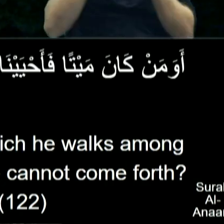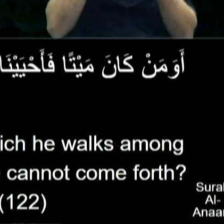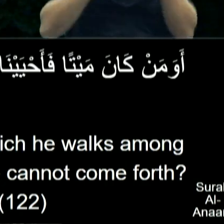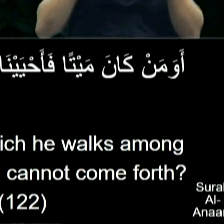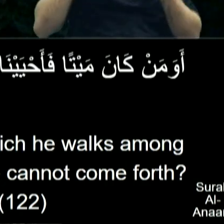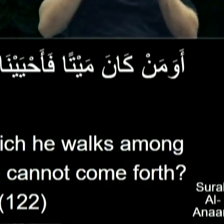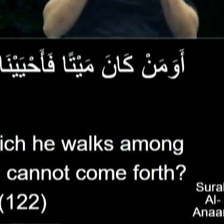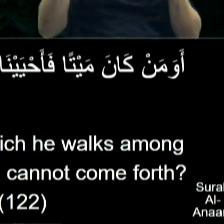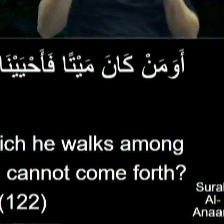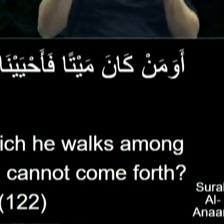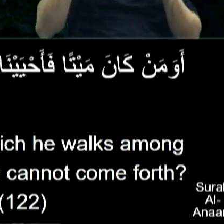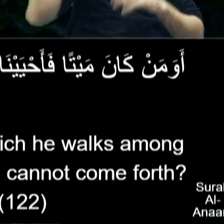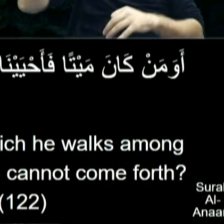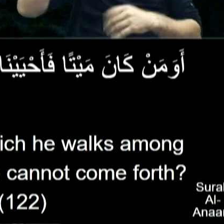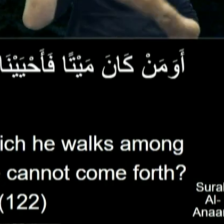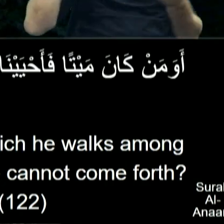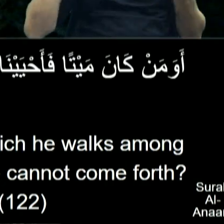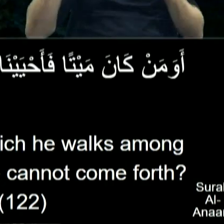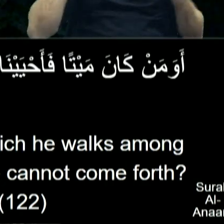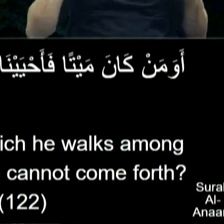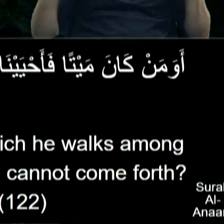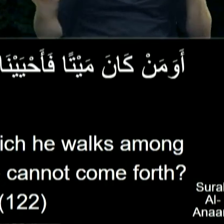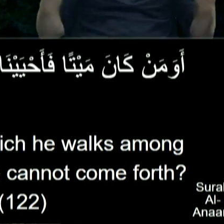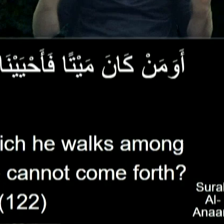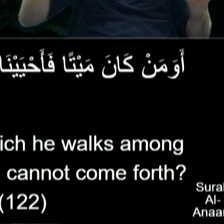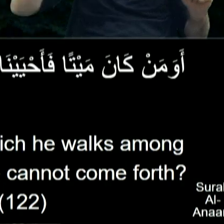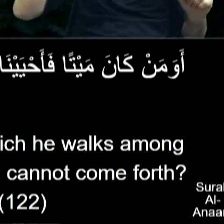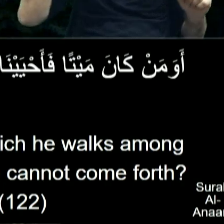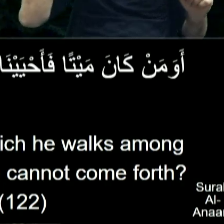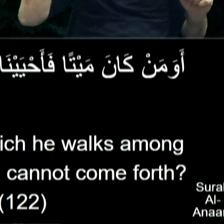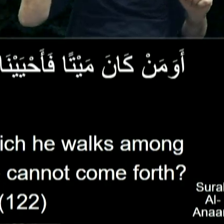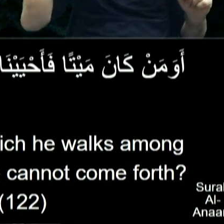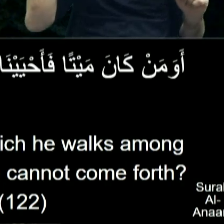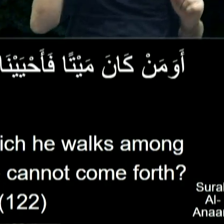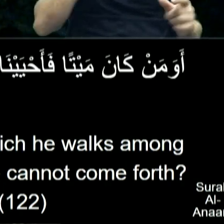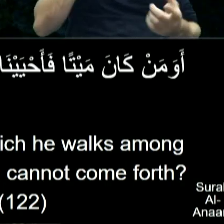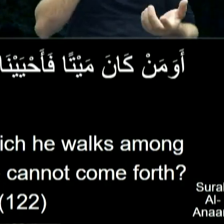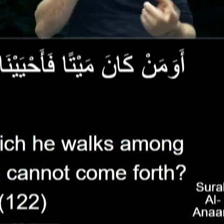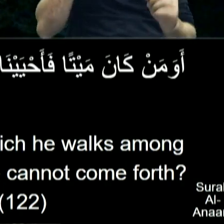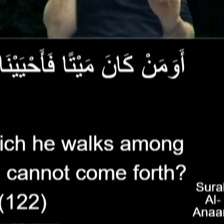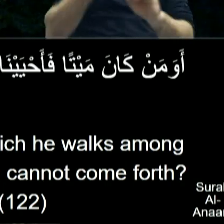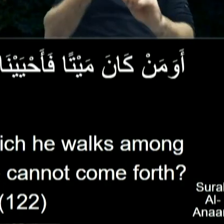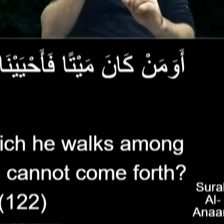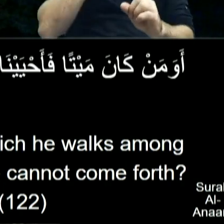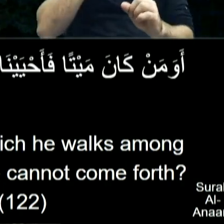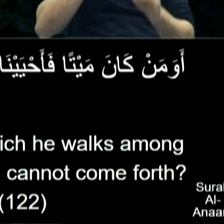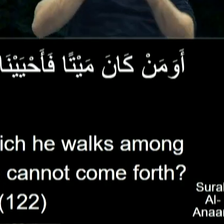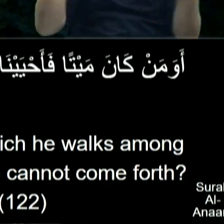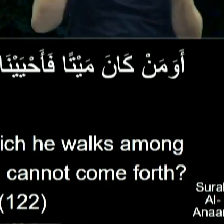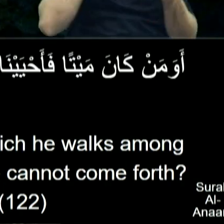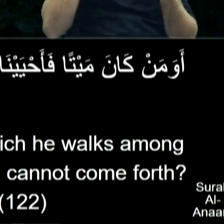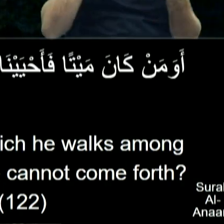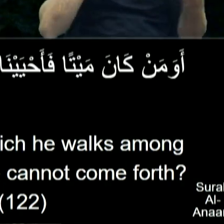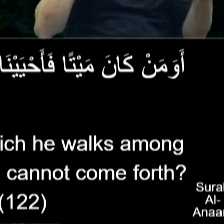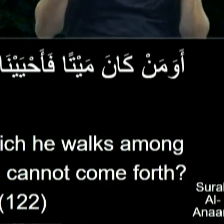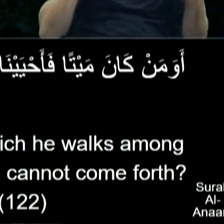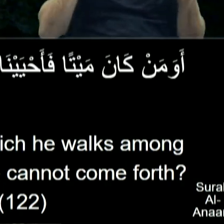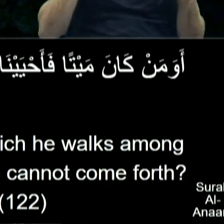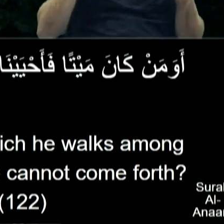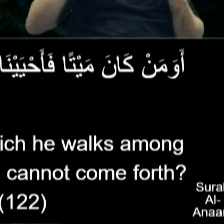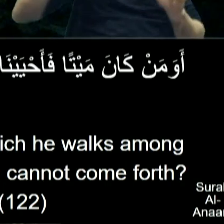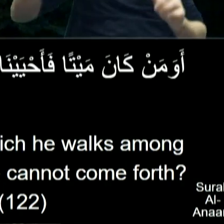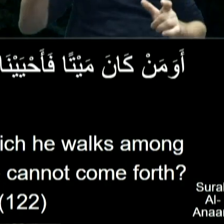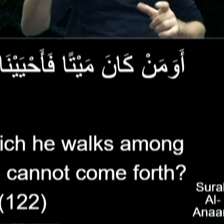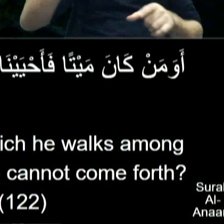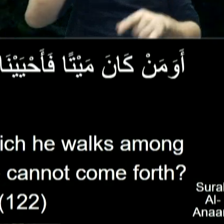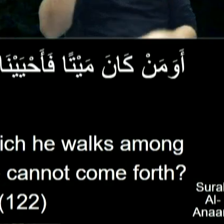even compares these two entities together. The answer is obvious, there is no comparison. It's rhetorical in nature. What